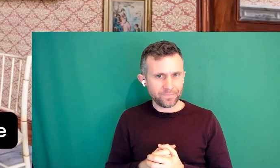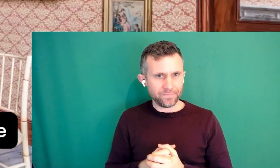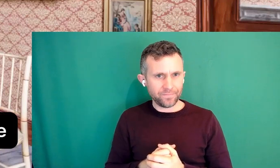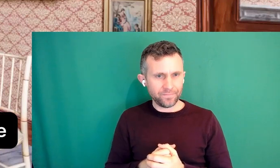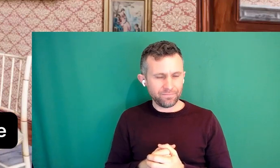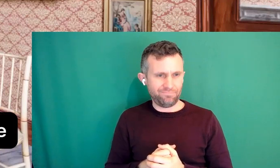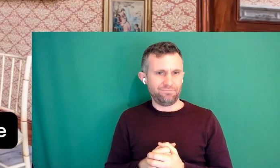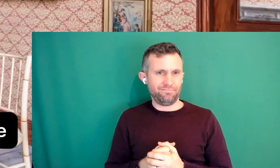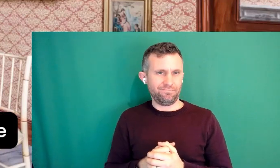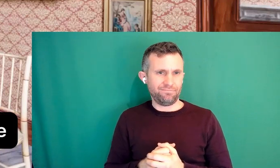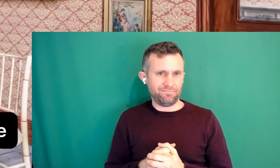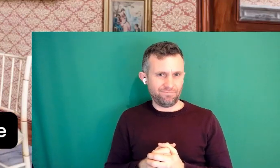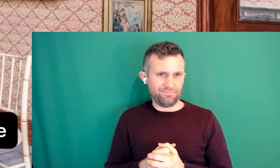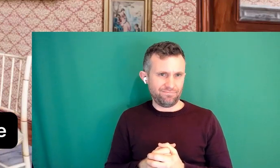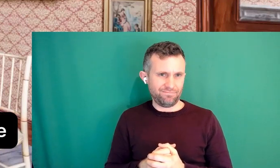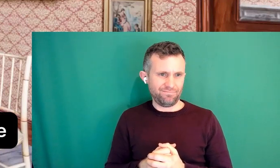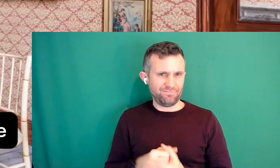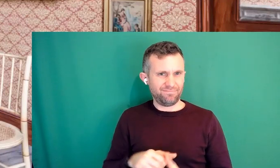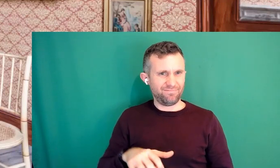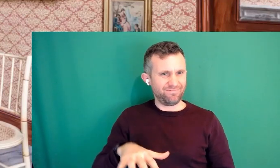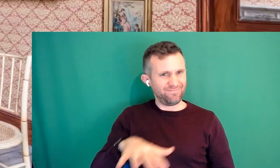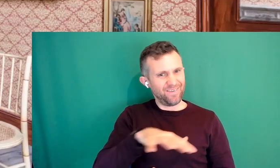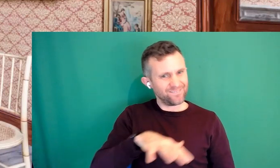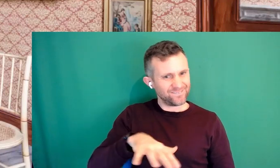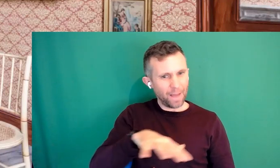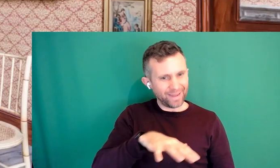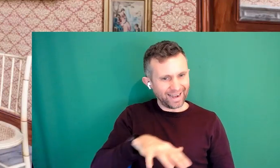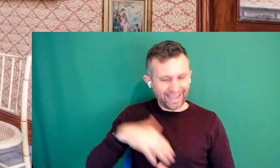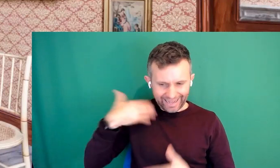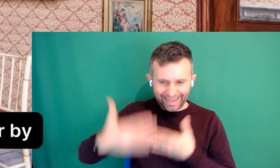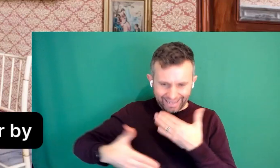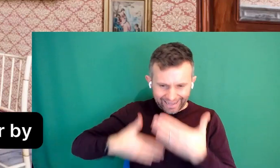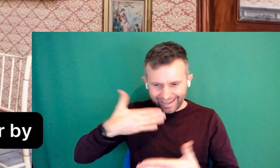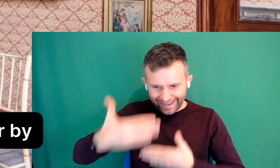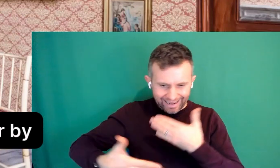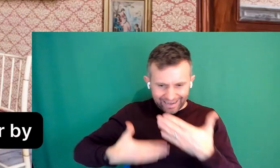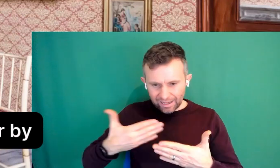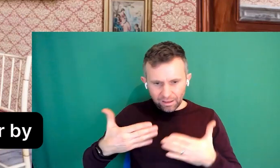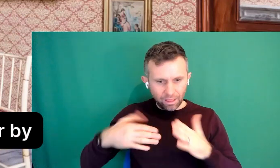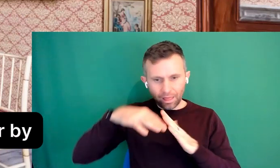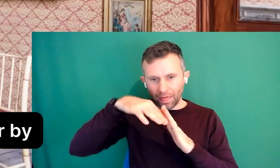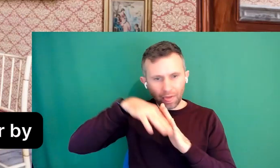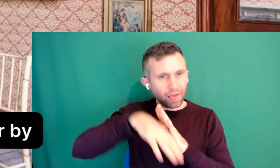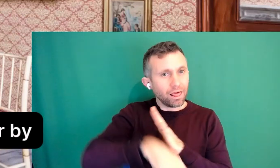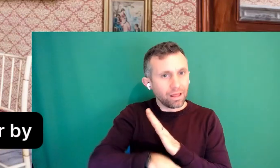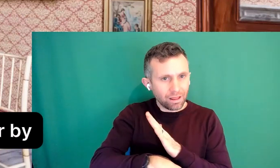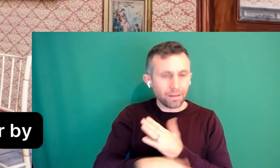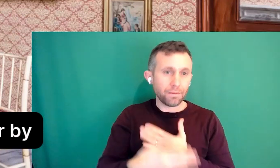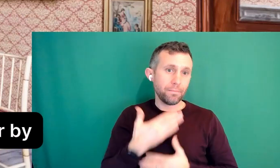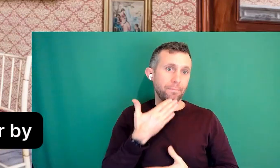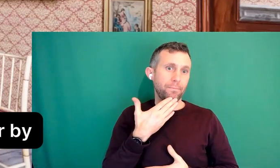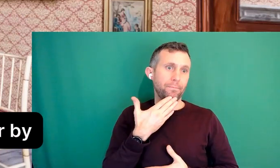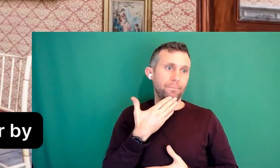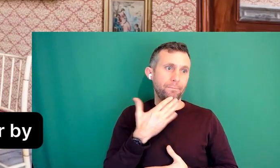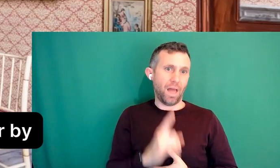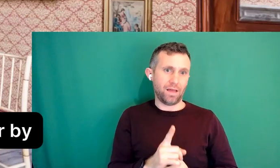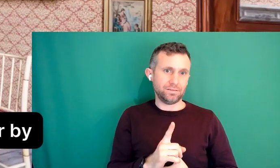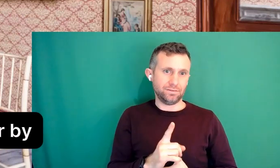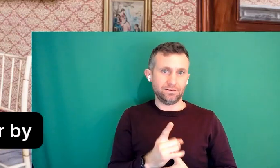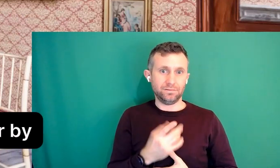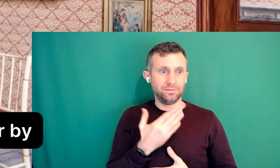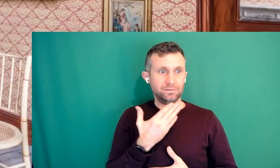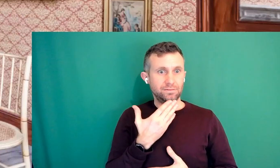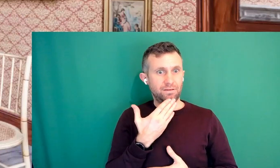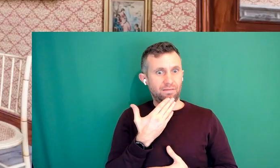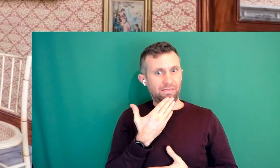looking out over the fields outside. Soane left this room as Eliza had it to remember her